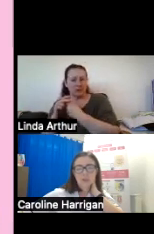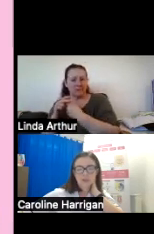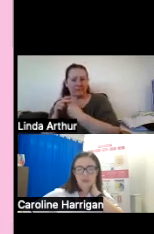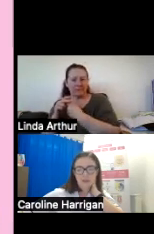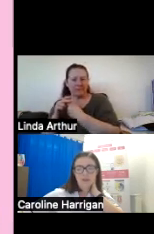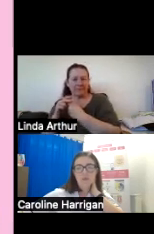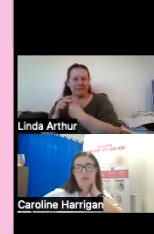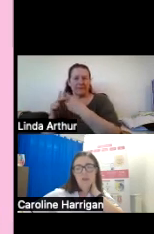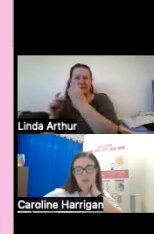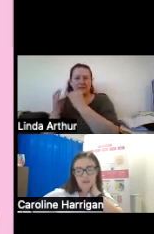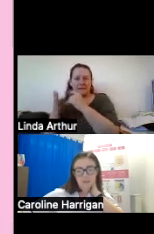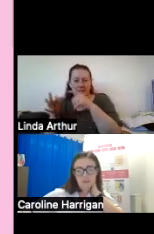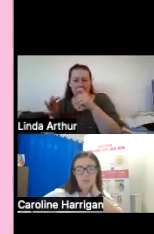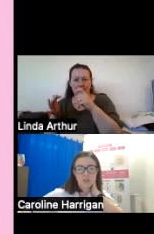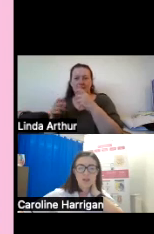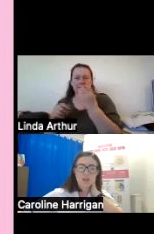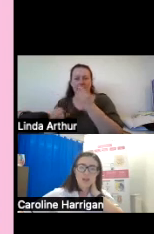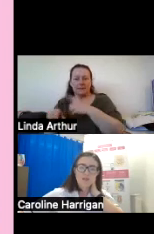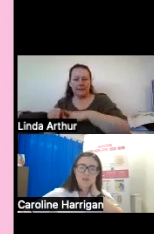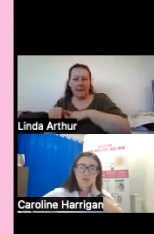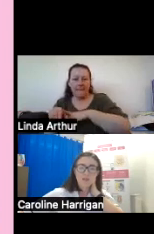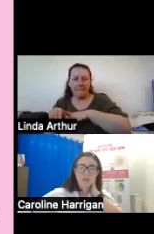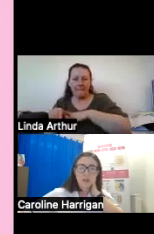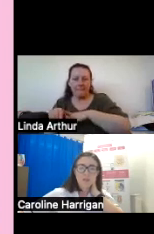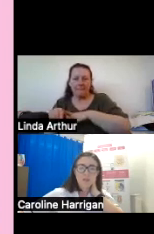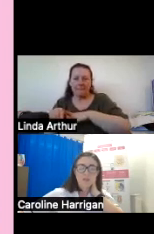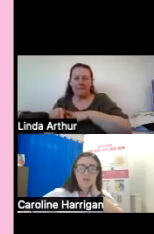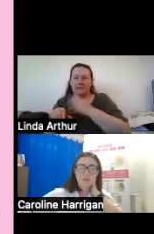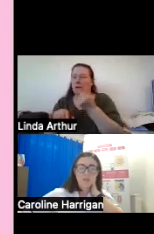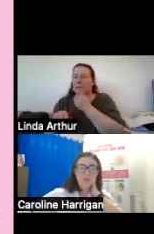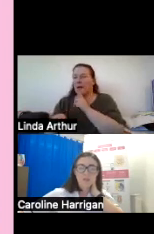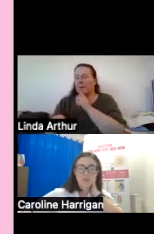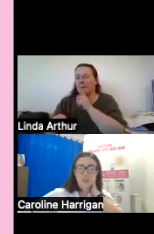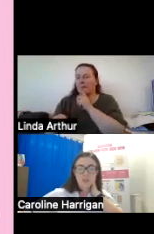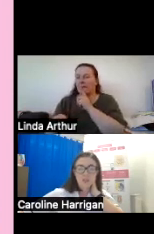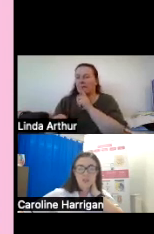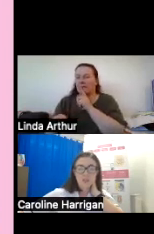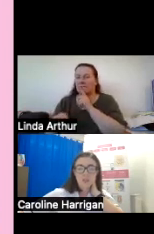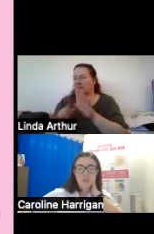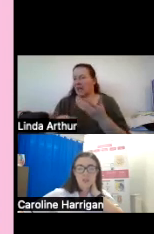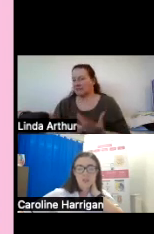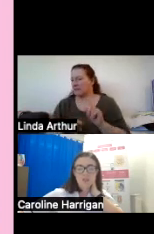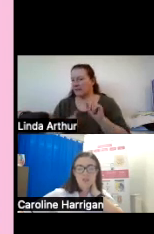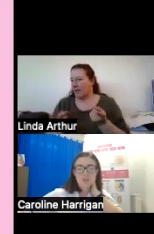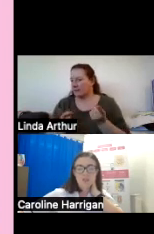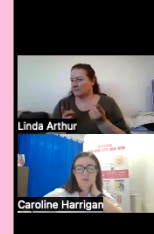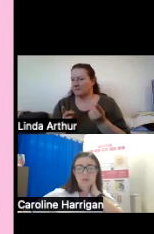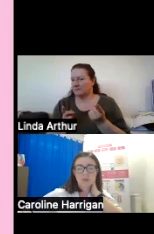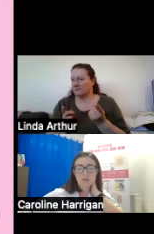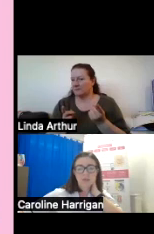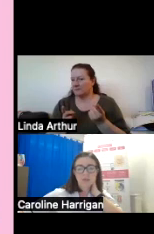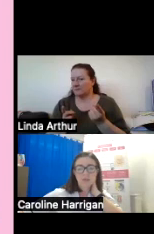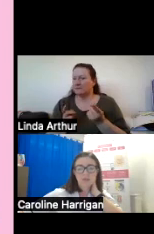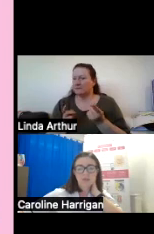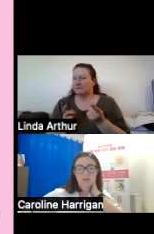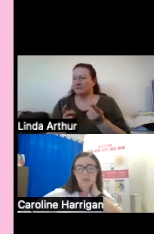be 10 second hold 10 times, but for some people that's just unachievable. So what I would say is without